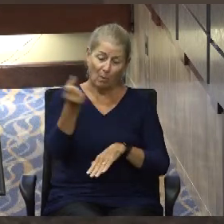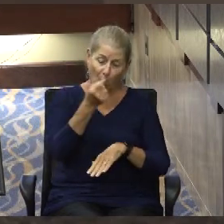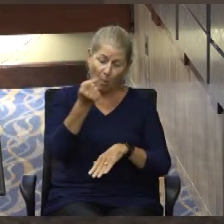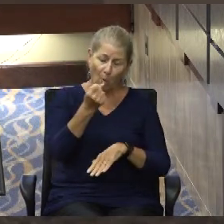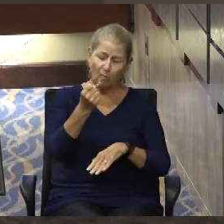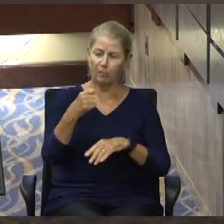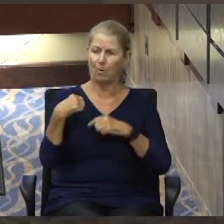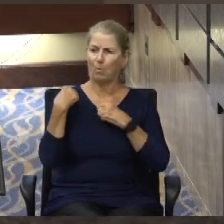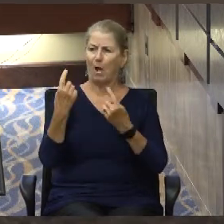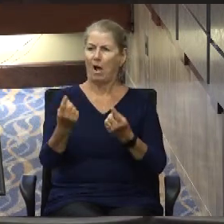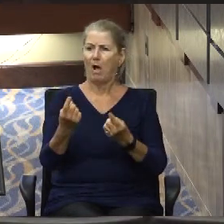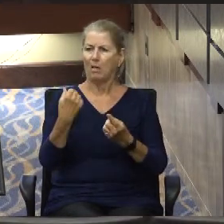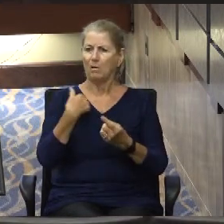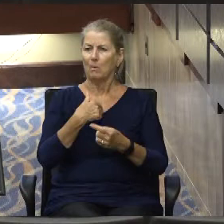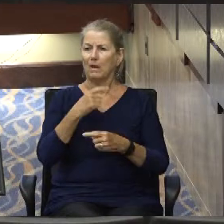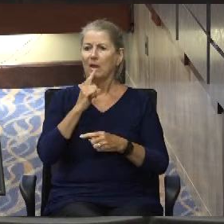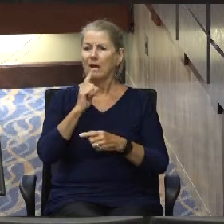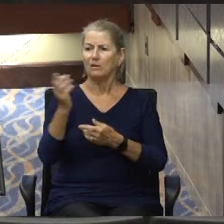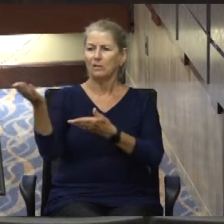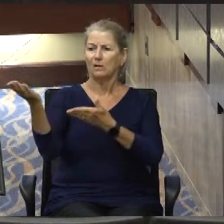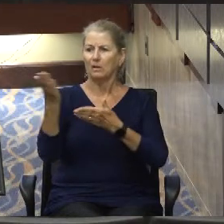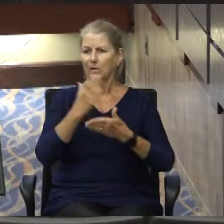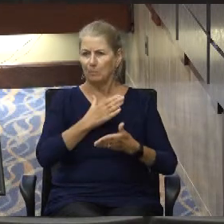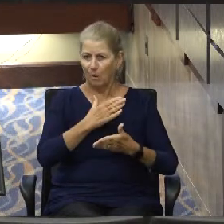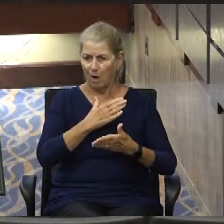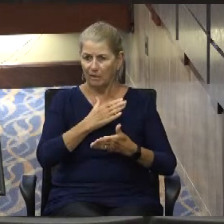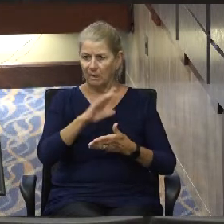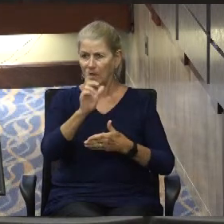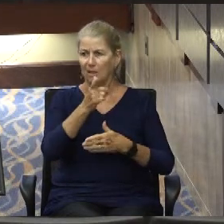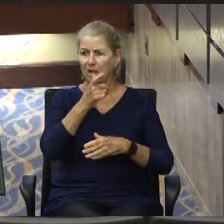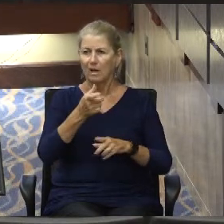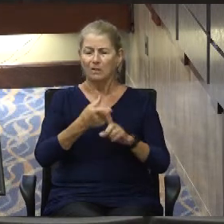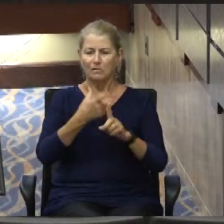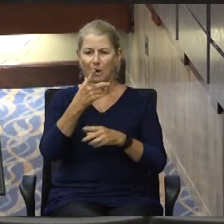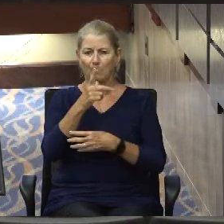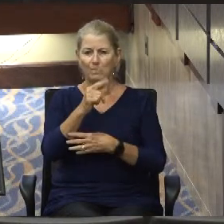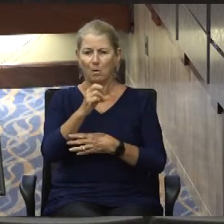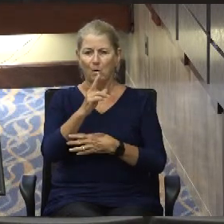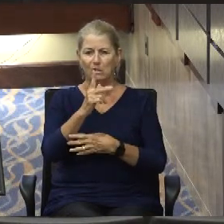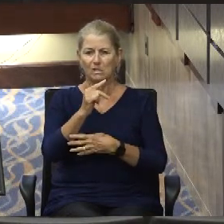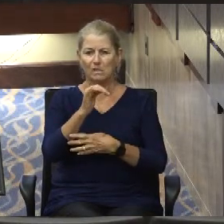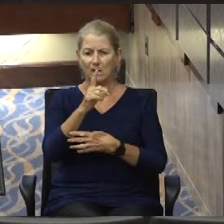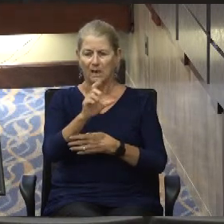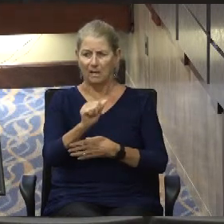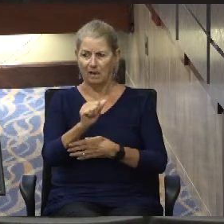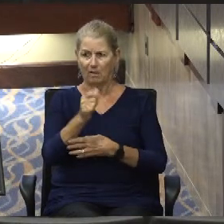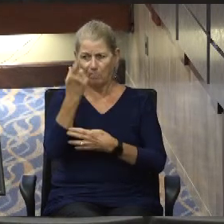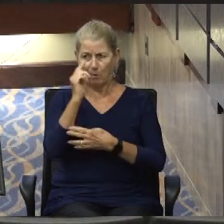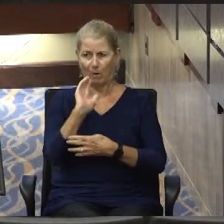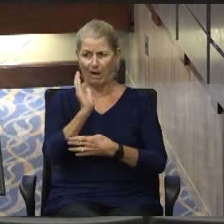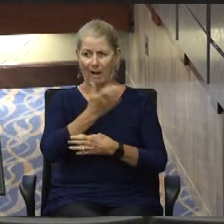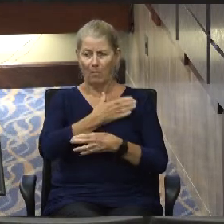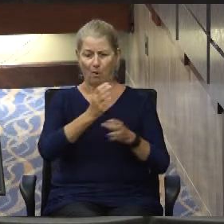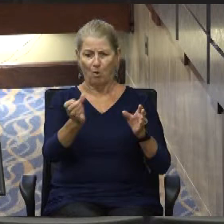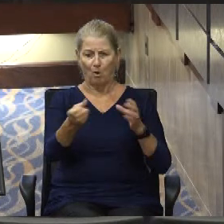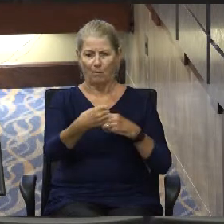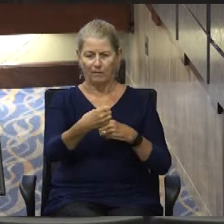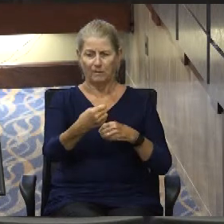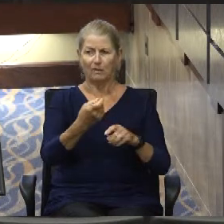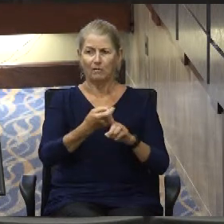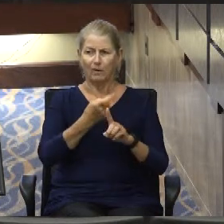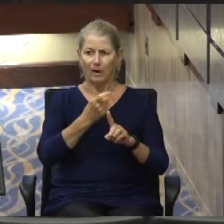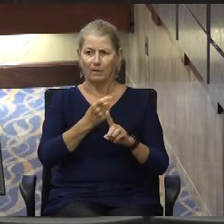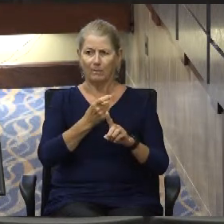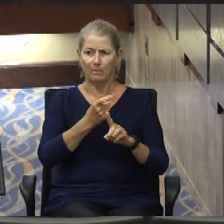time. We actually brought lunch in from Tortilleria Rio last You week did to what? our office. We did- brought lunch in from their